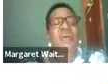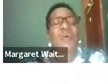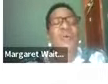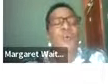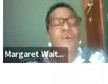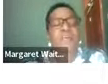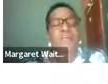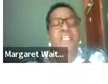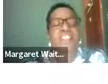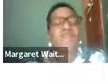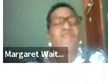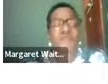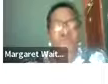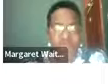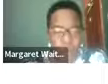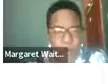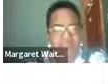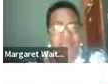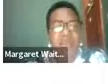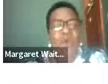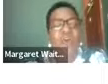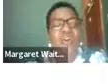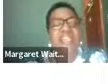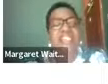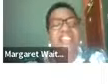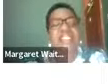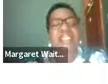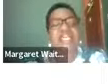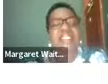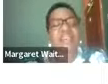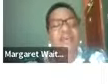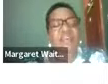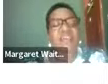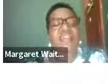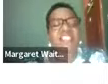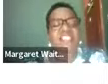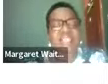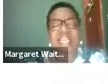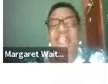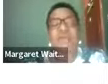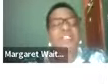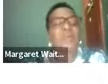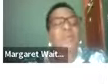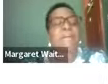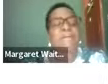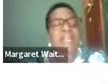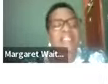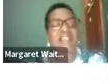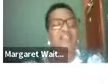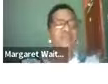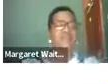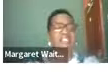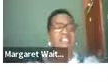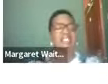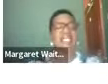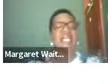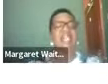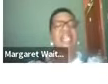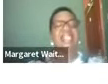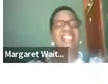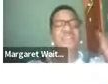650,000 who completed Form 4. Only 68,000, over 68,000 were placed at the